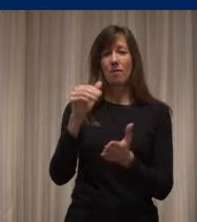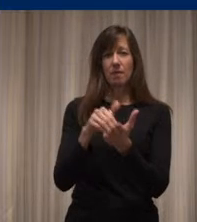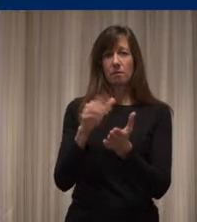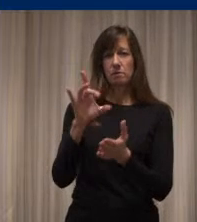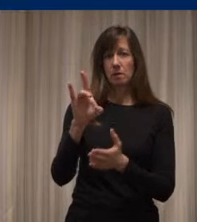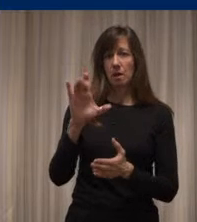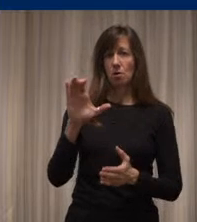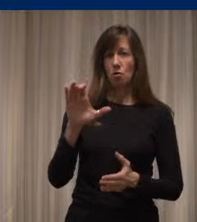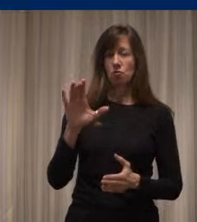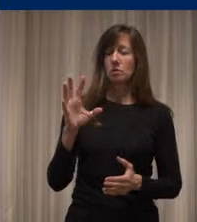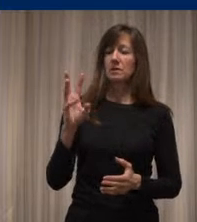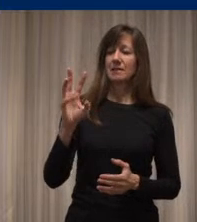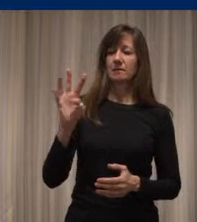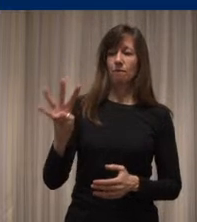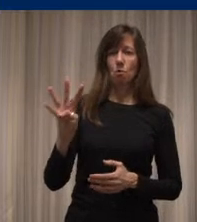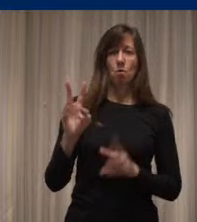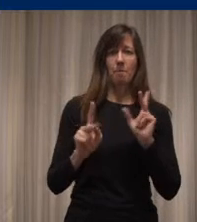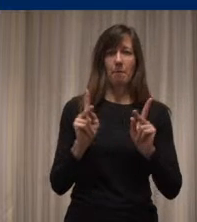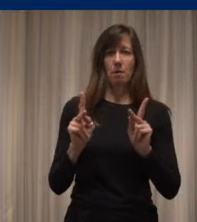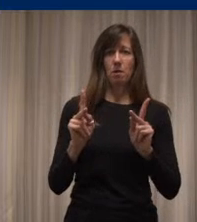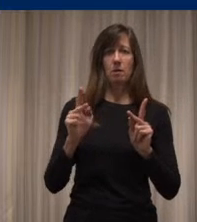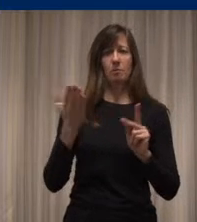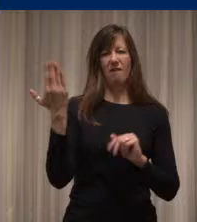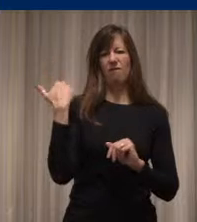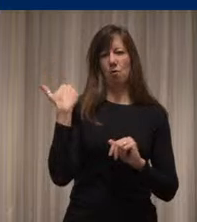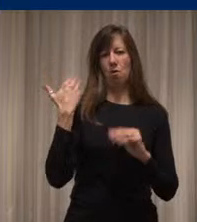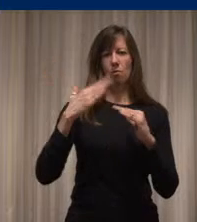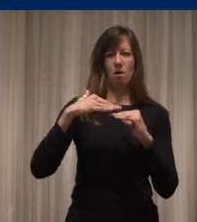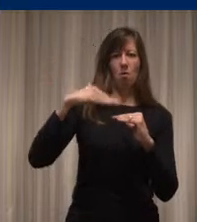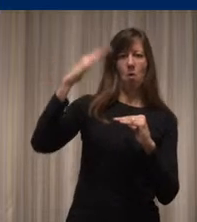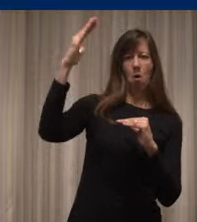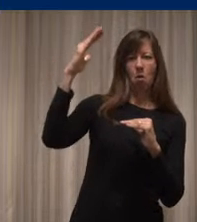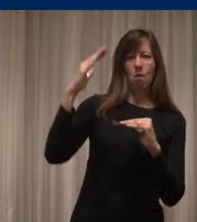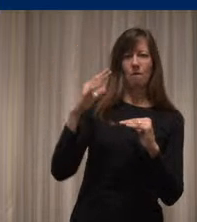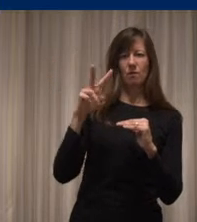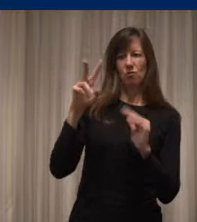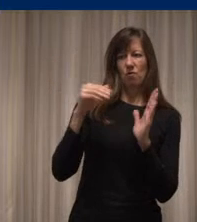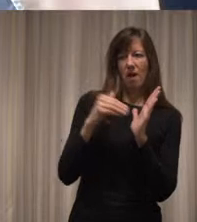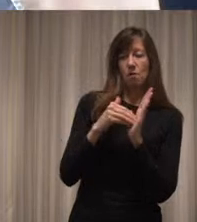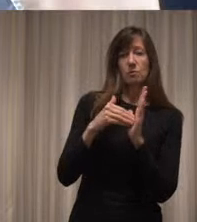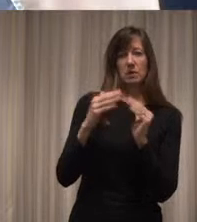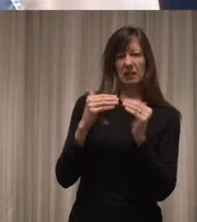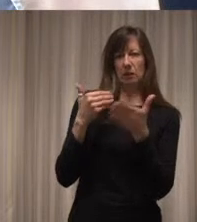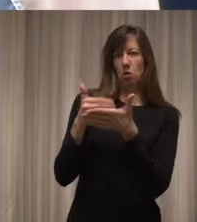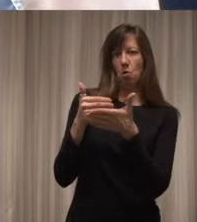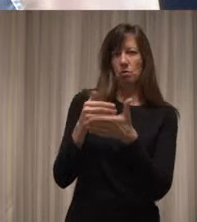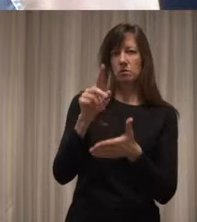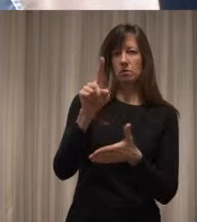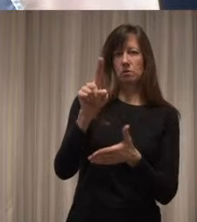been over 23 and approaching 2,400 last week. The one